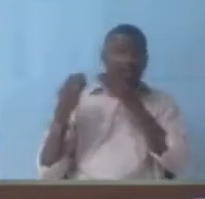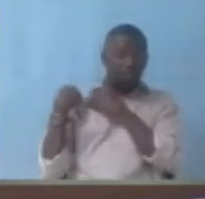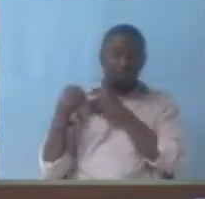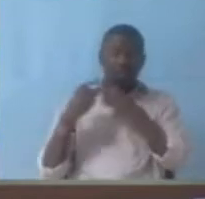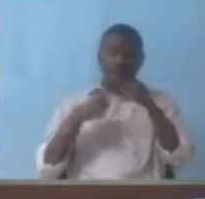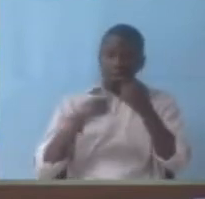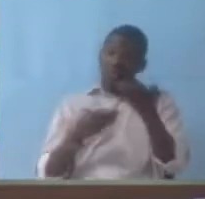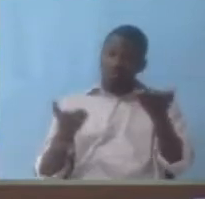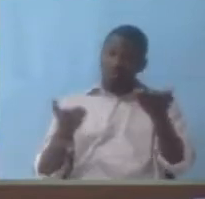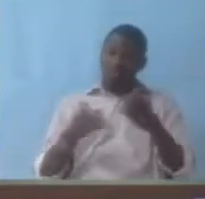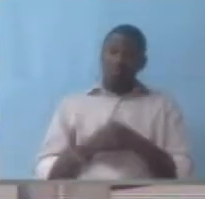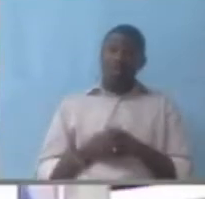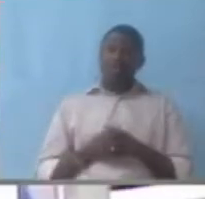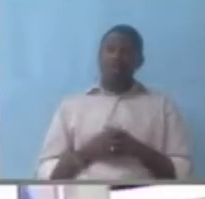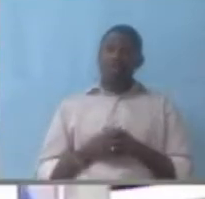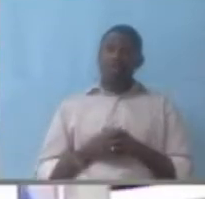yeso wala yedu nota.